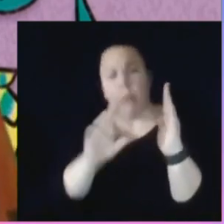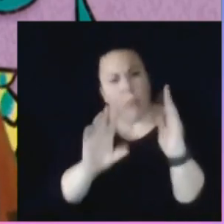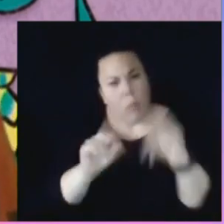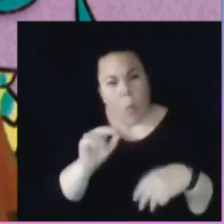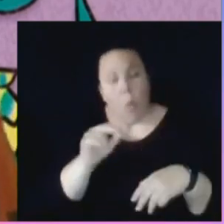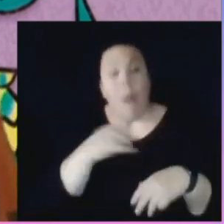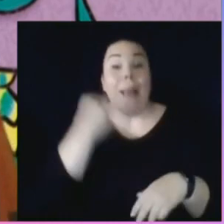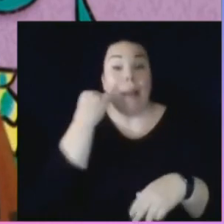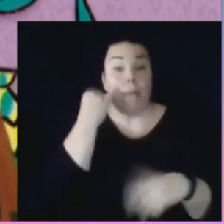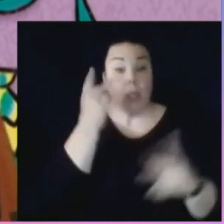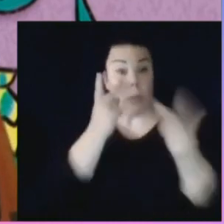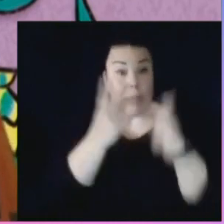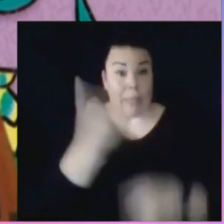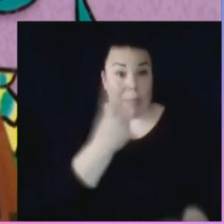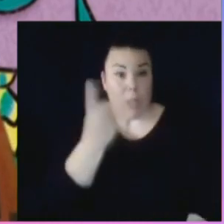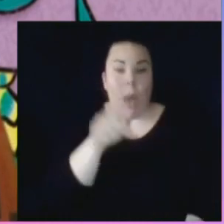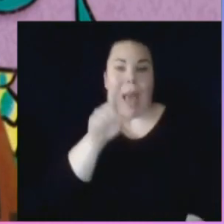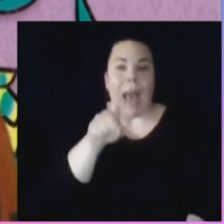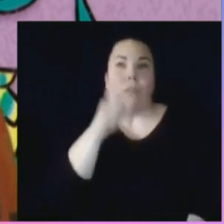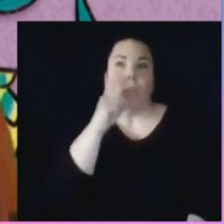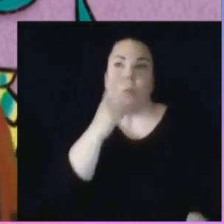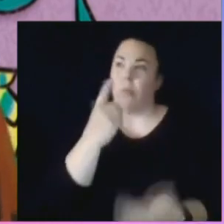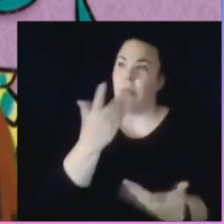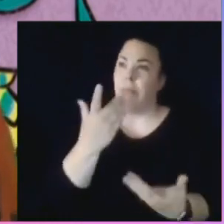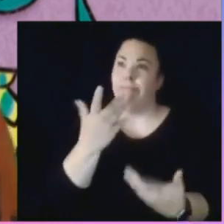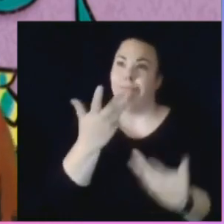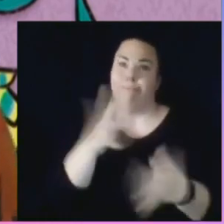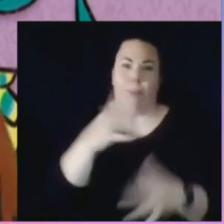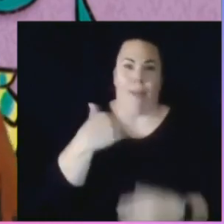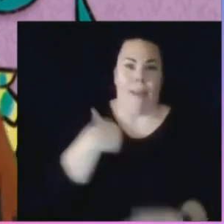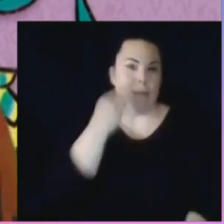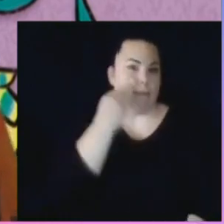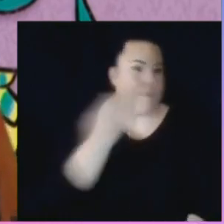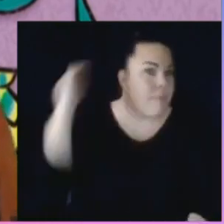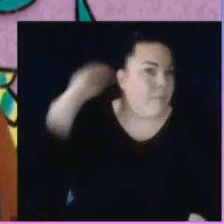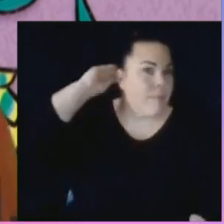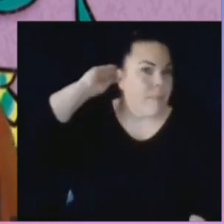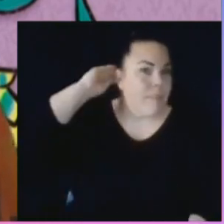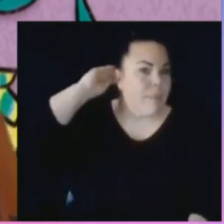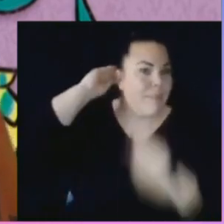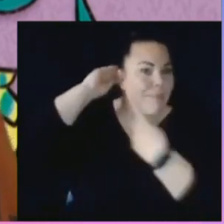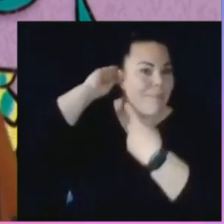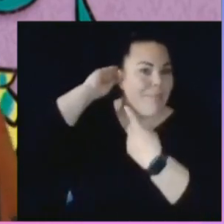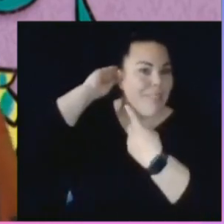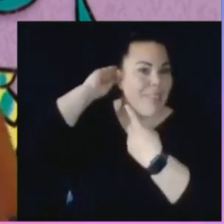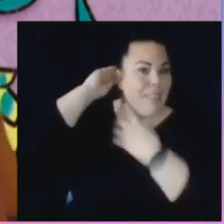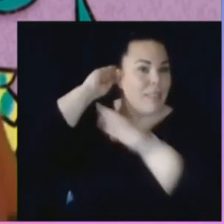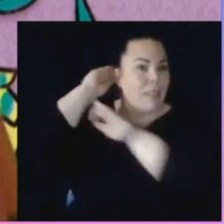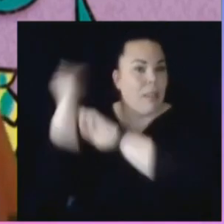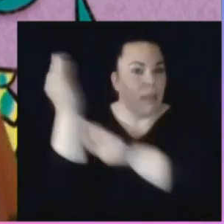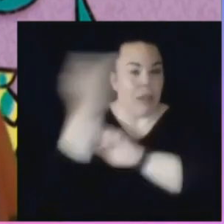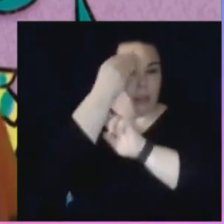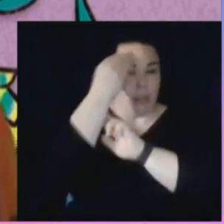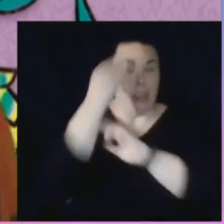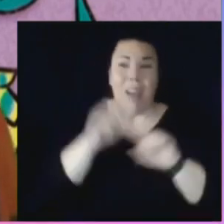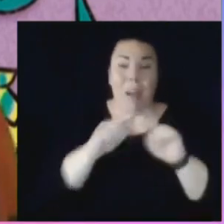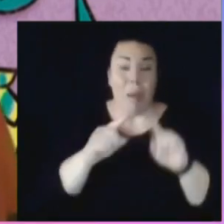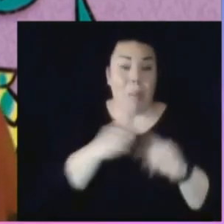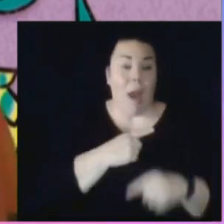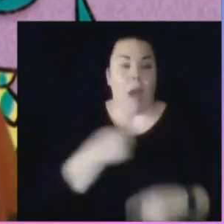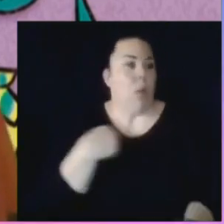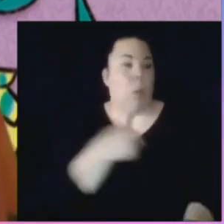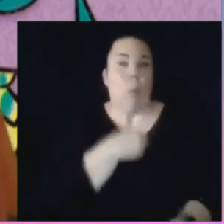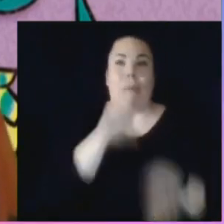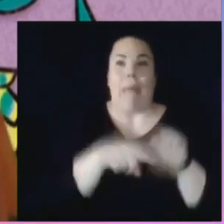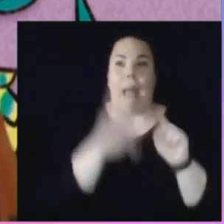frame of reference for it. And I think that we are missing out on noticing so many things that we're not able to see because there's no frame